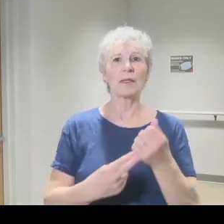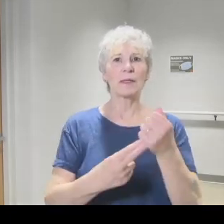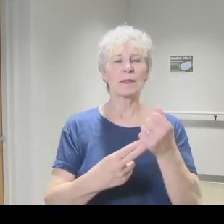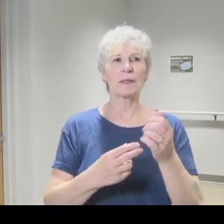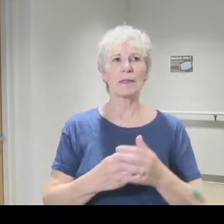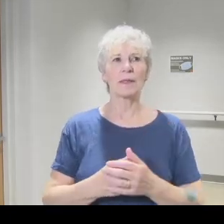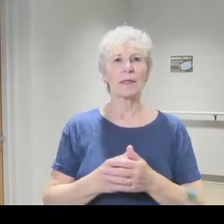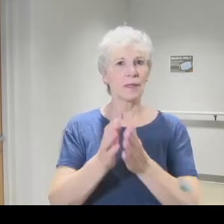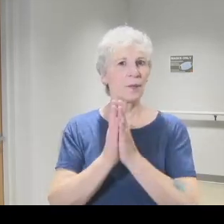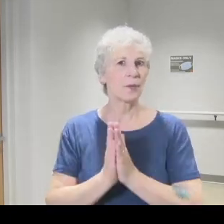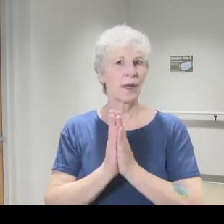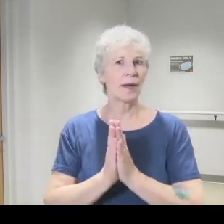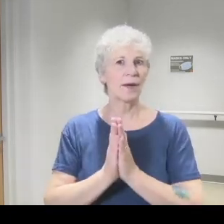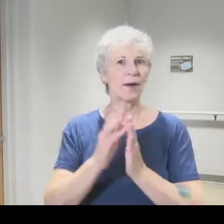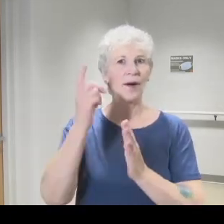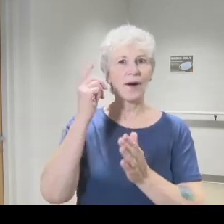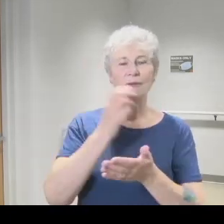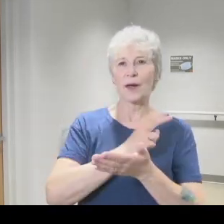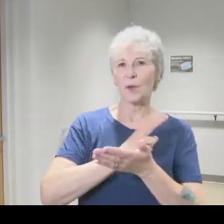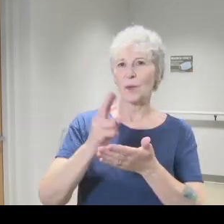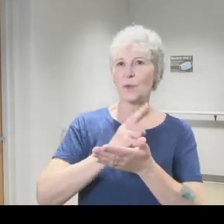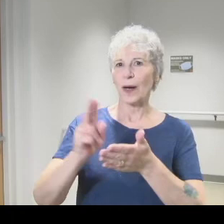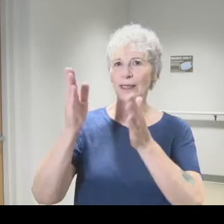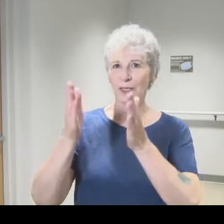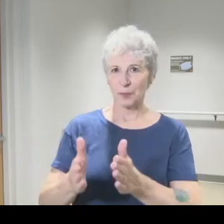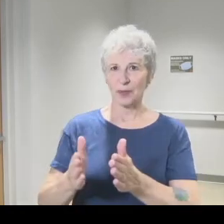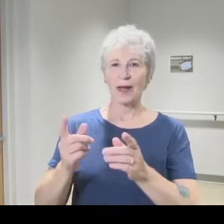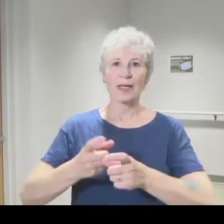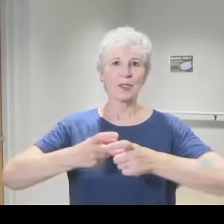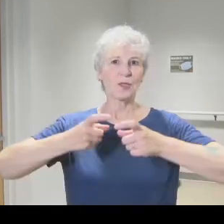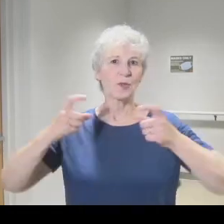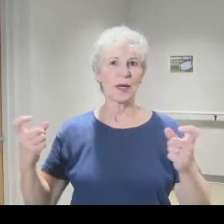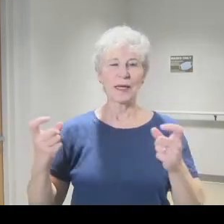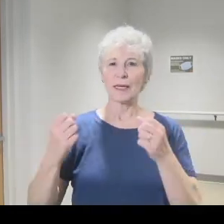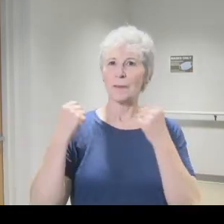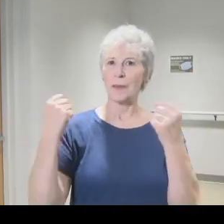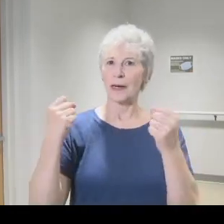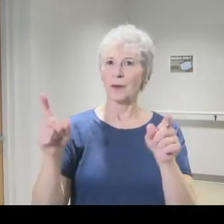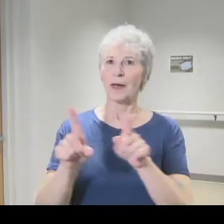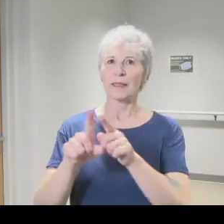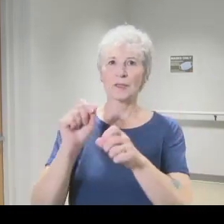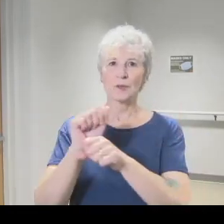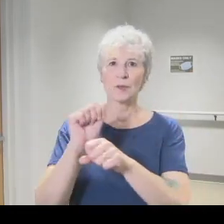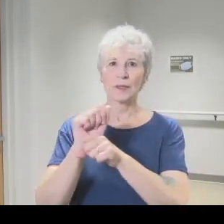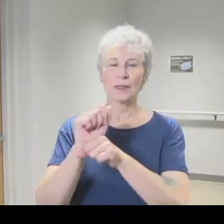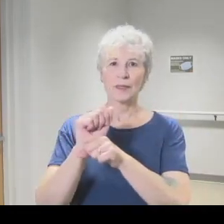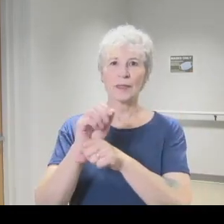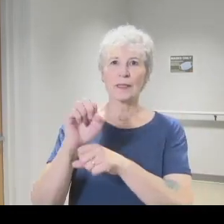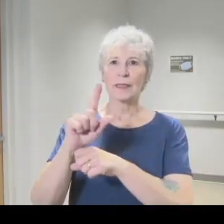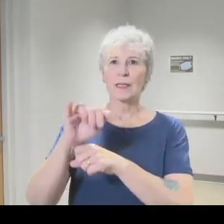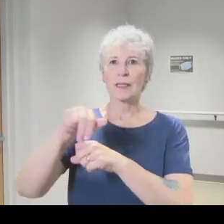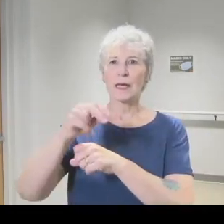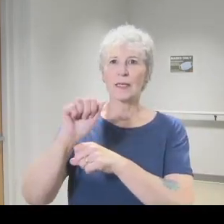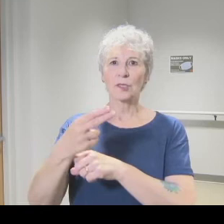The prayer of a righteous person has great power as it is working. Elijah was